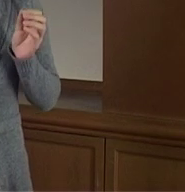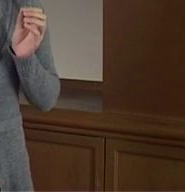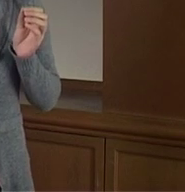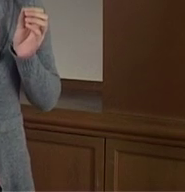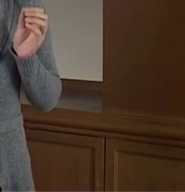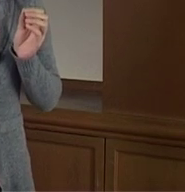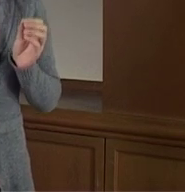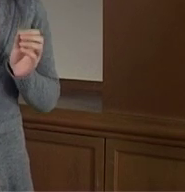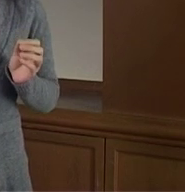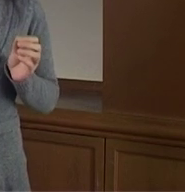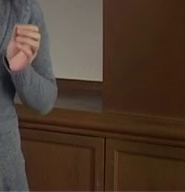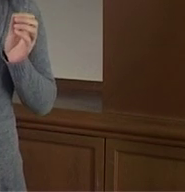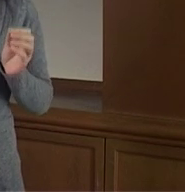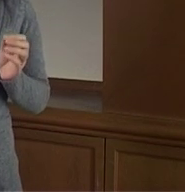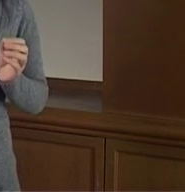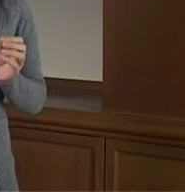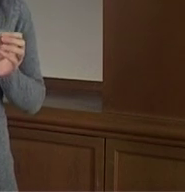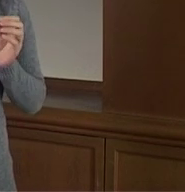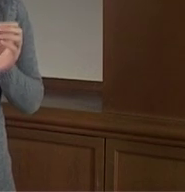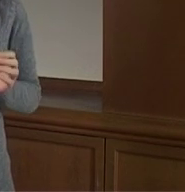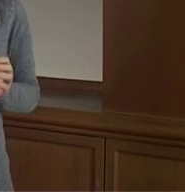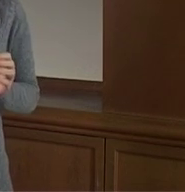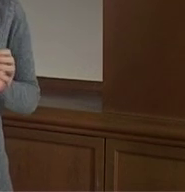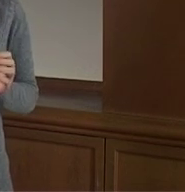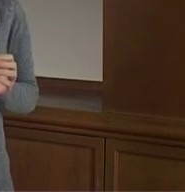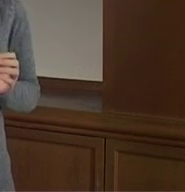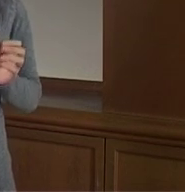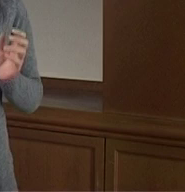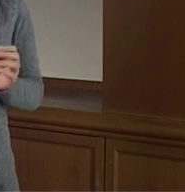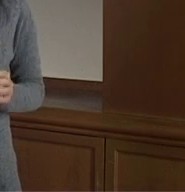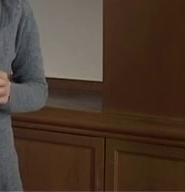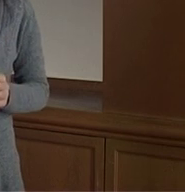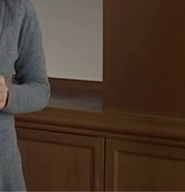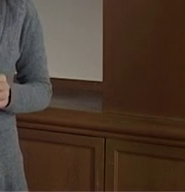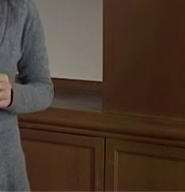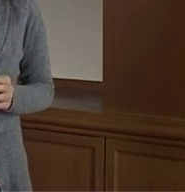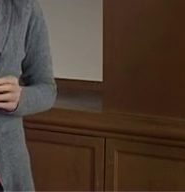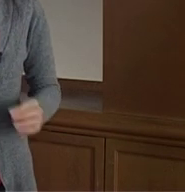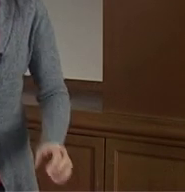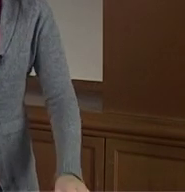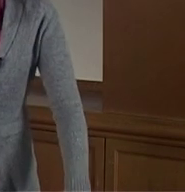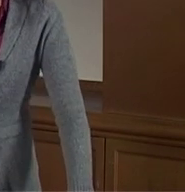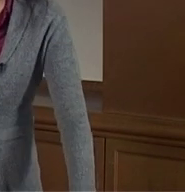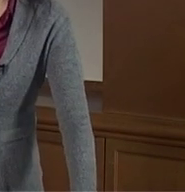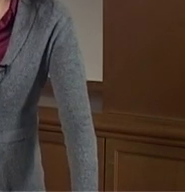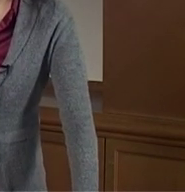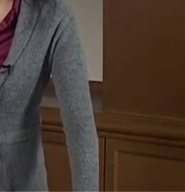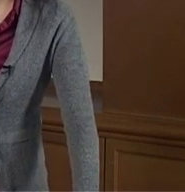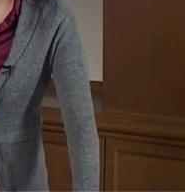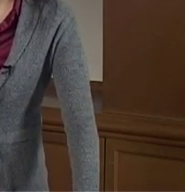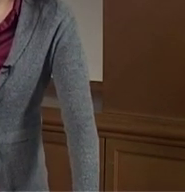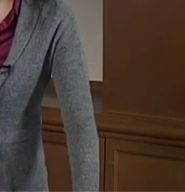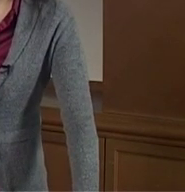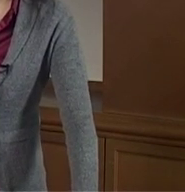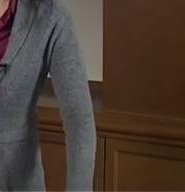the American Psychology Association format. Okay.